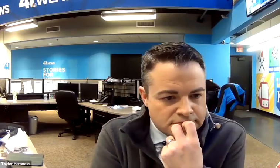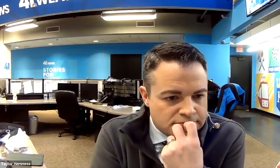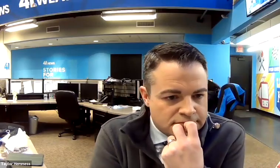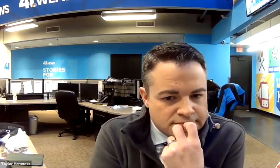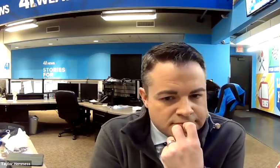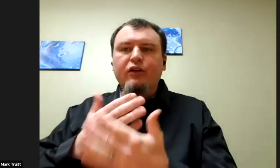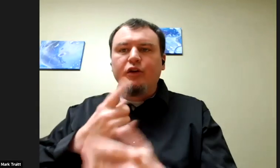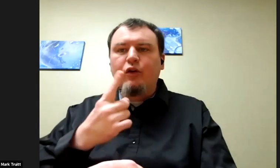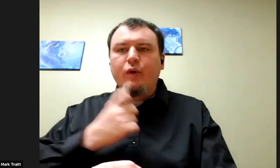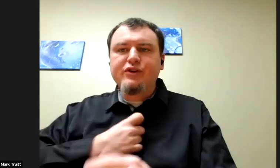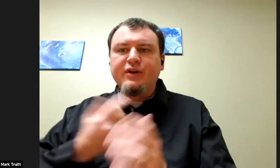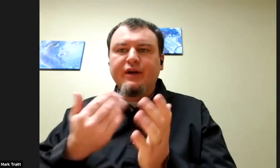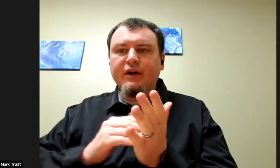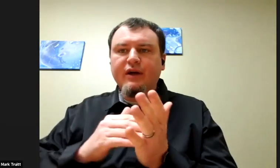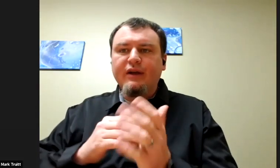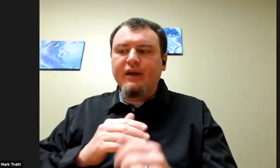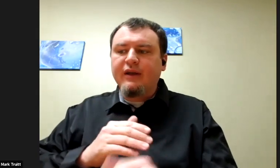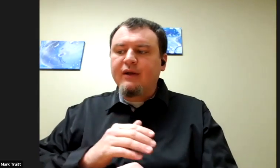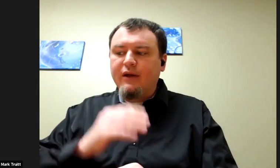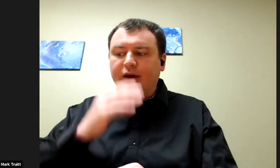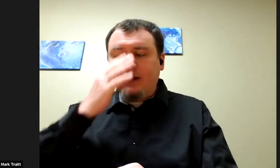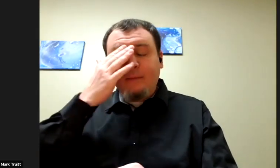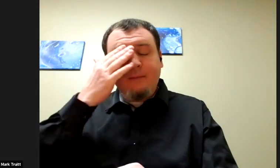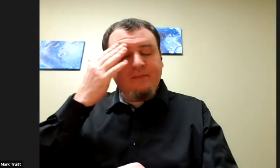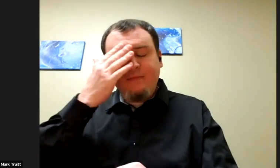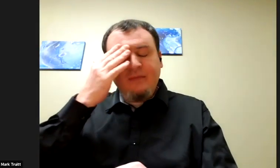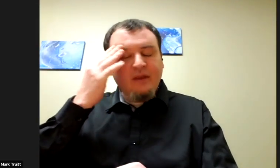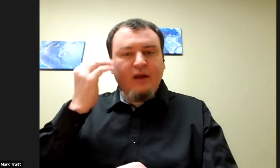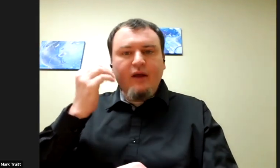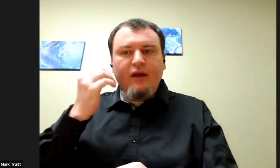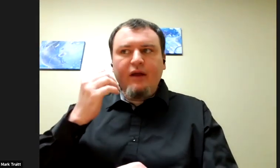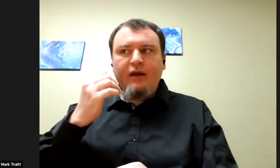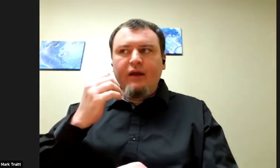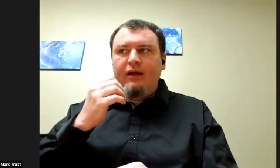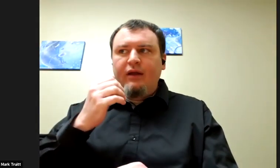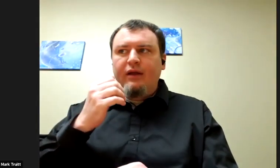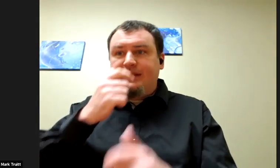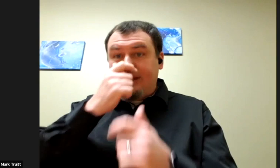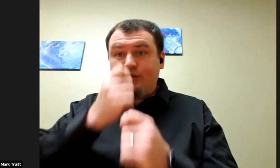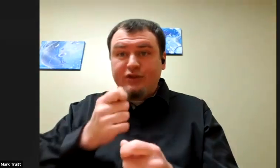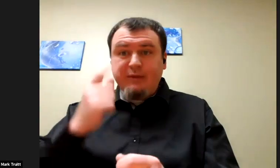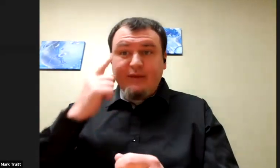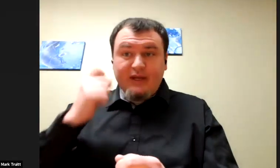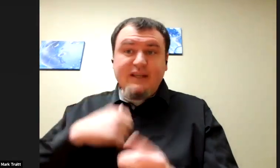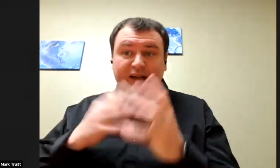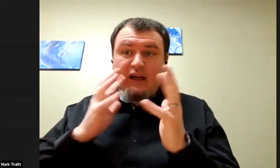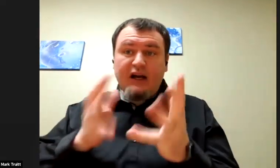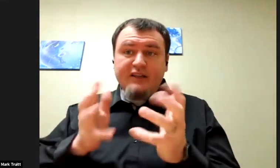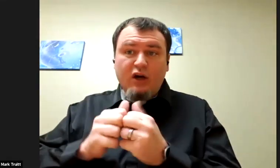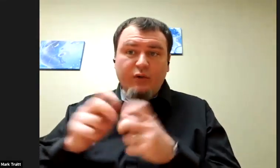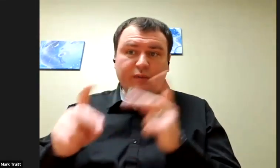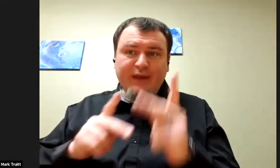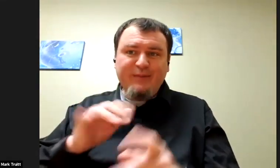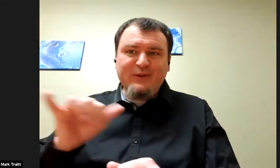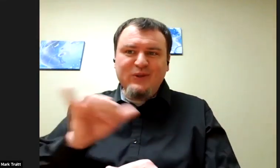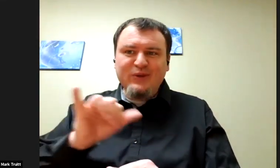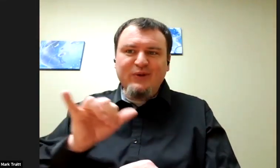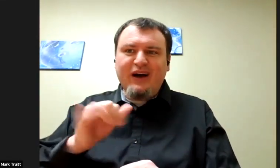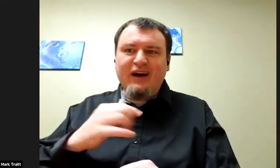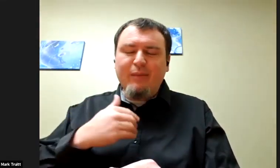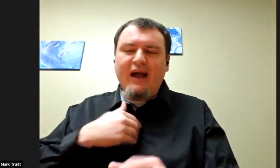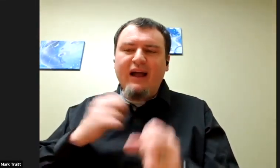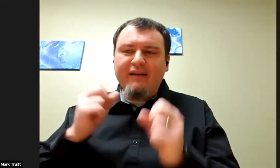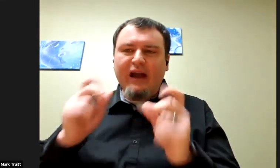Yeah, good question again. It's interesting because I talk with people